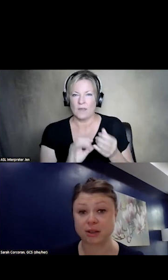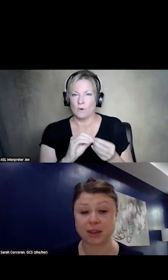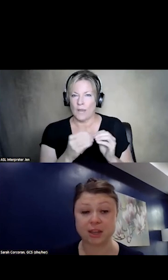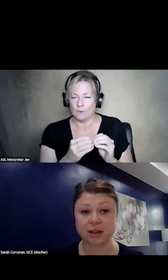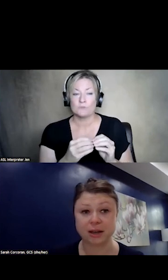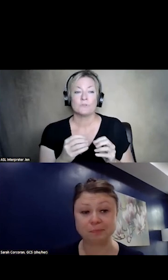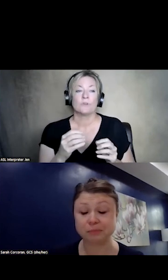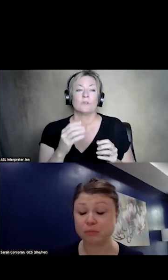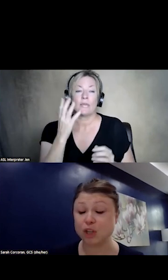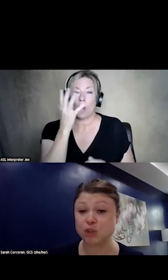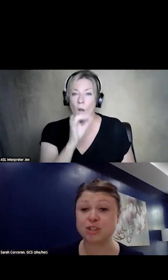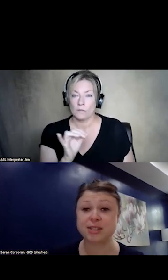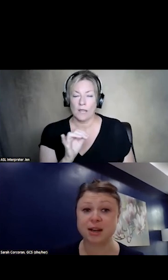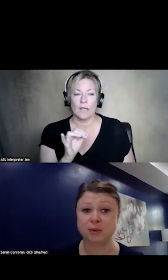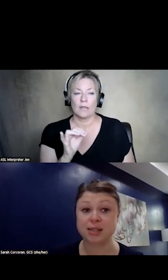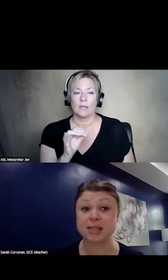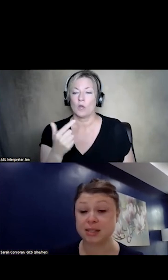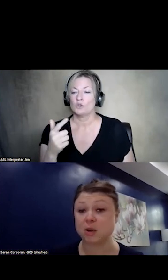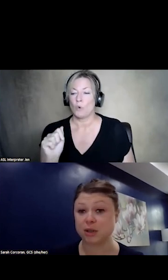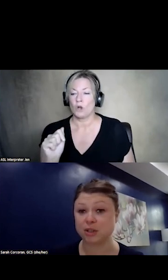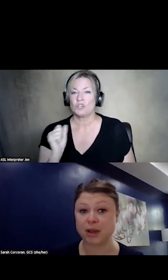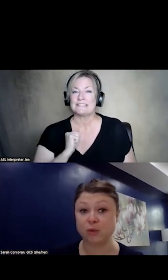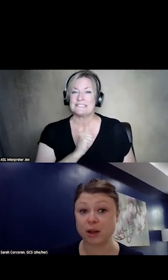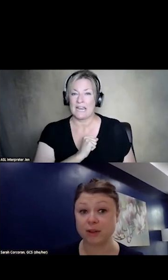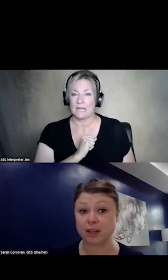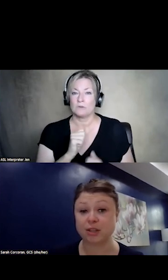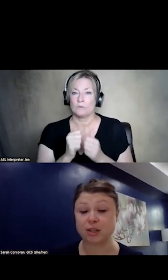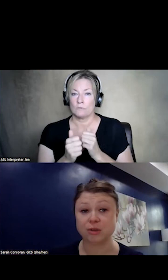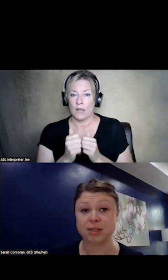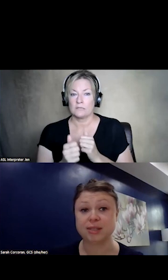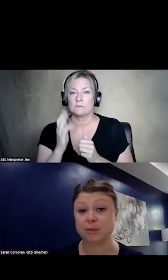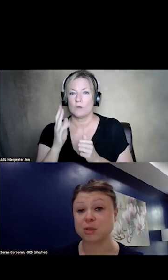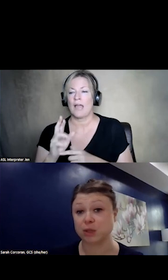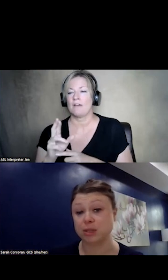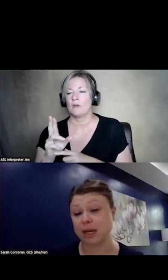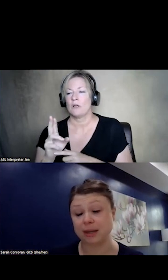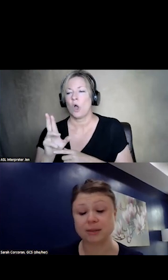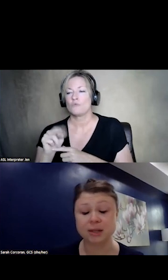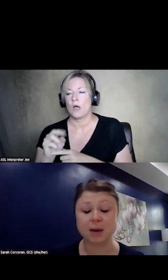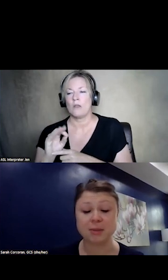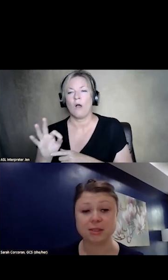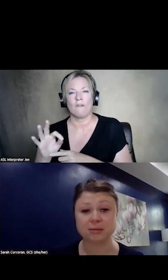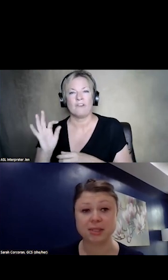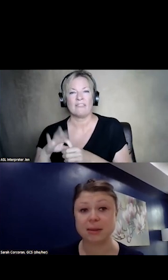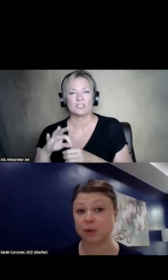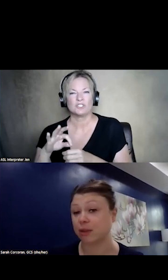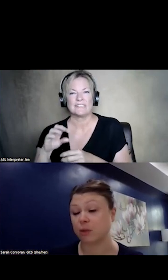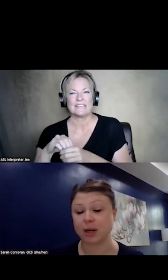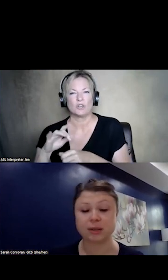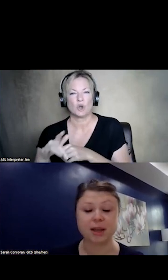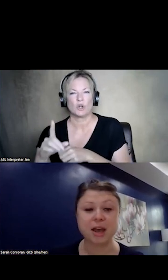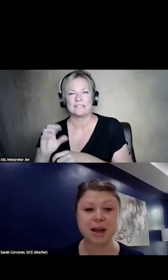does look like the Georgia Senate race is going to a runoff election in early December, so it could take up until